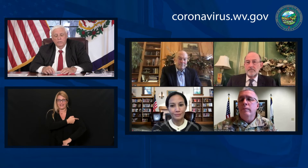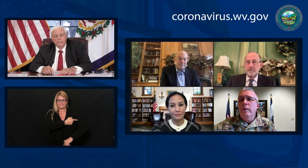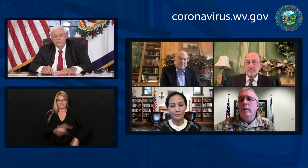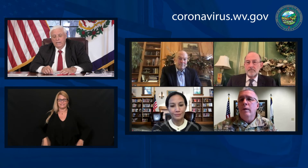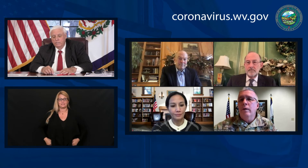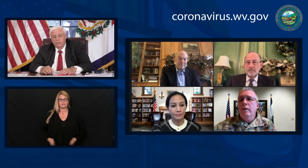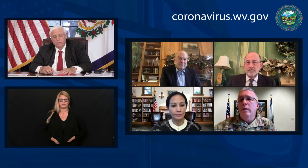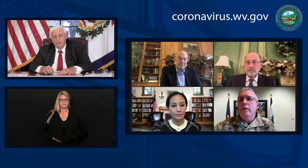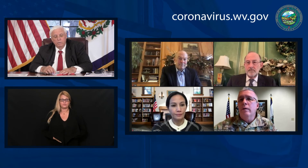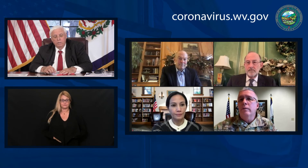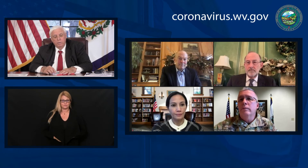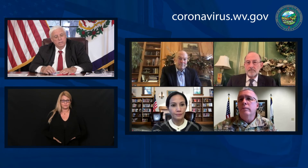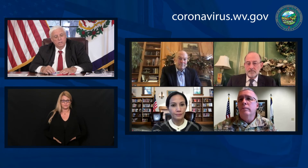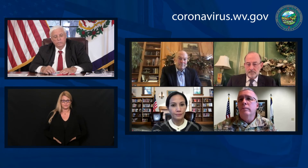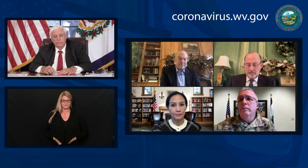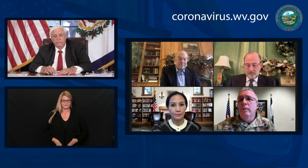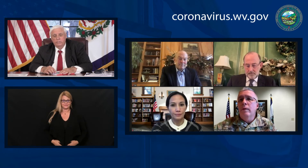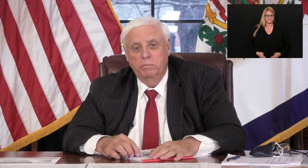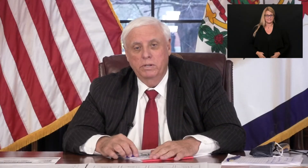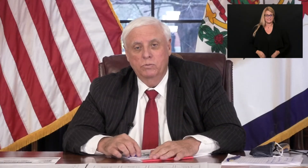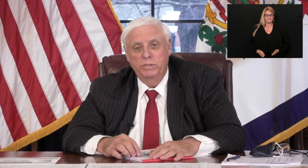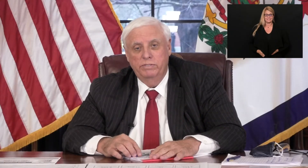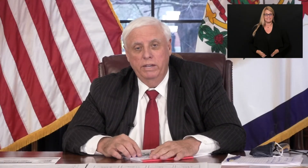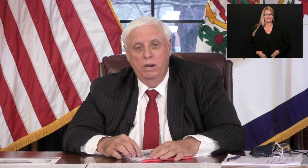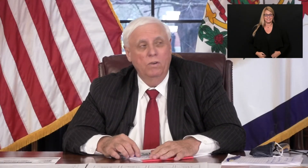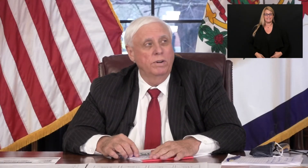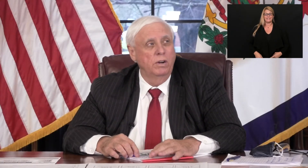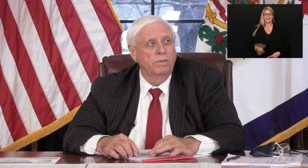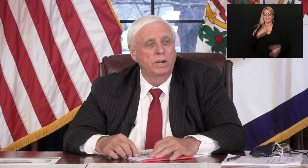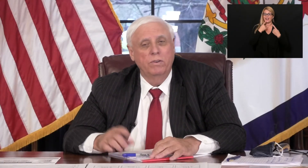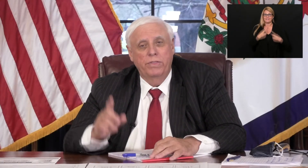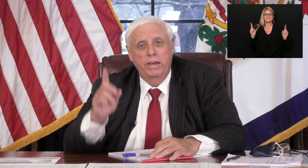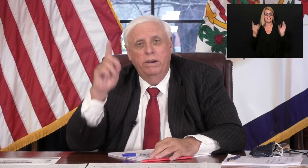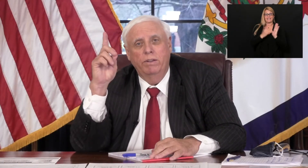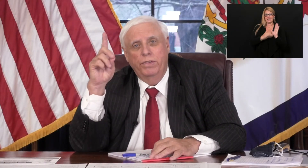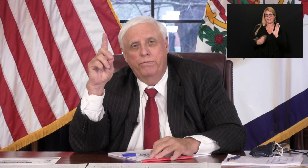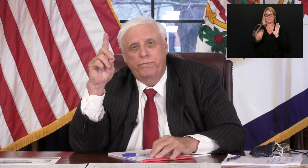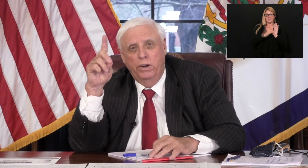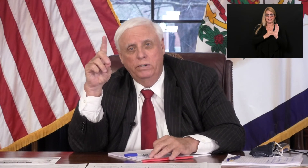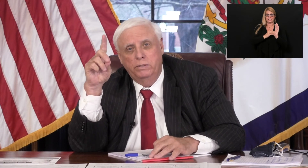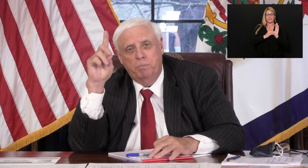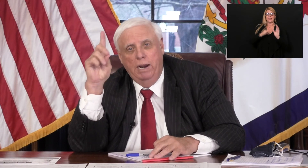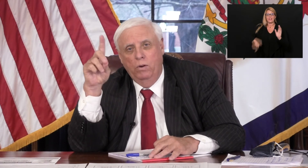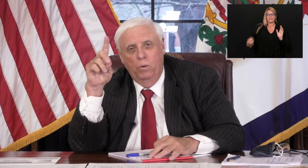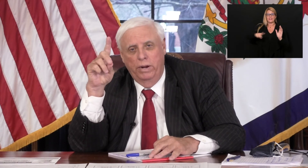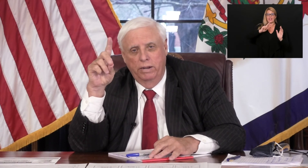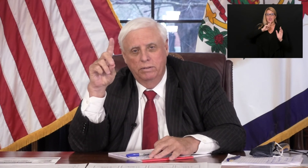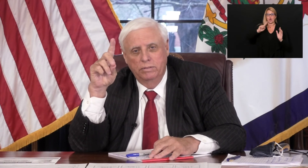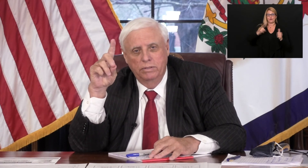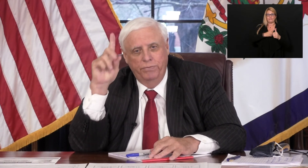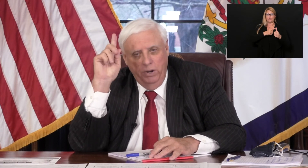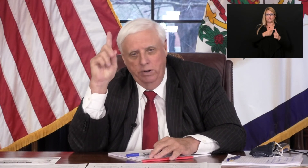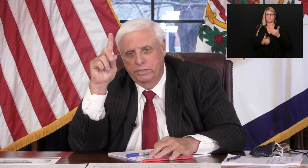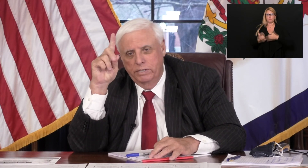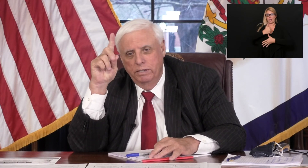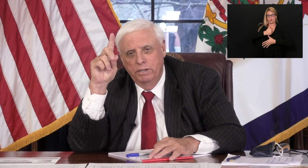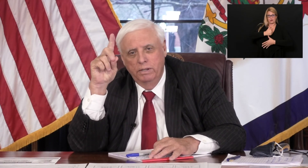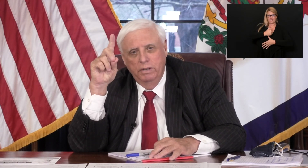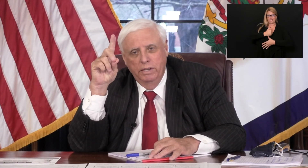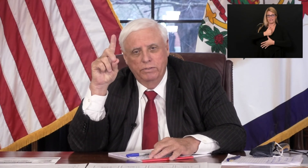Well, again, guys, y'all got to really pay close attention, because we've said over and over and over, they're the first priority, the